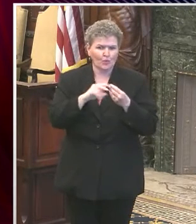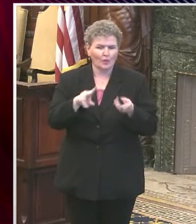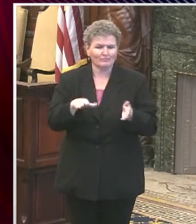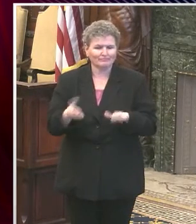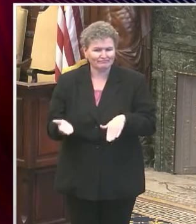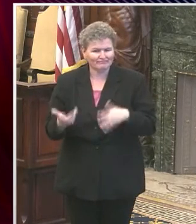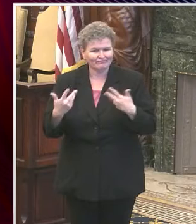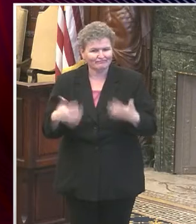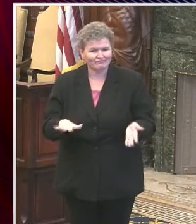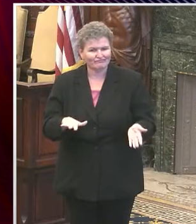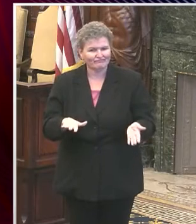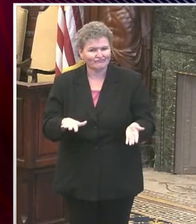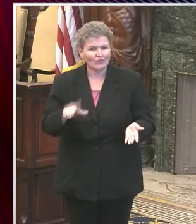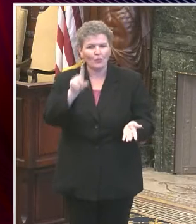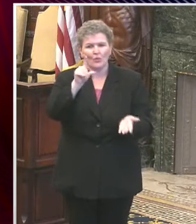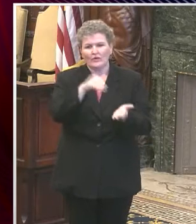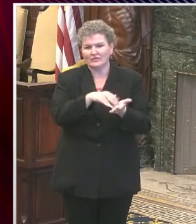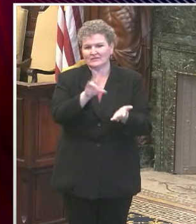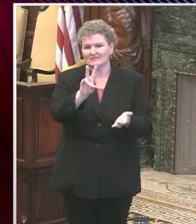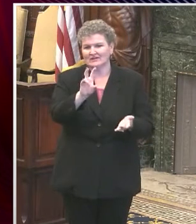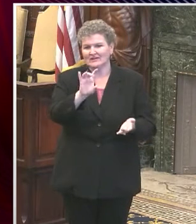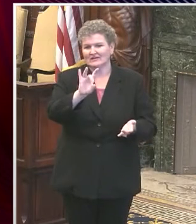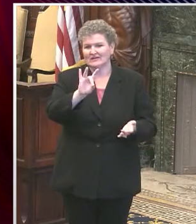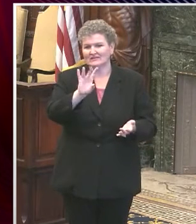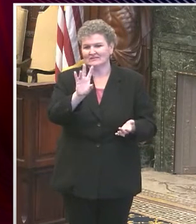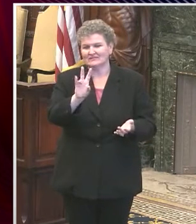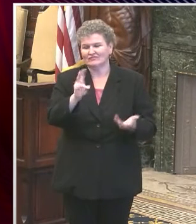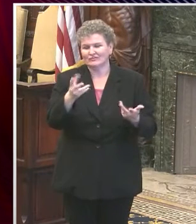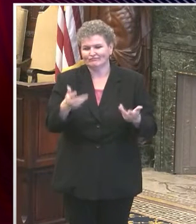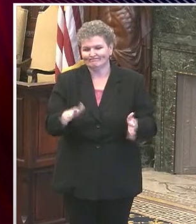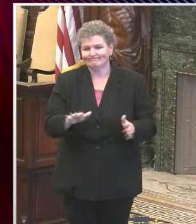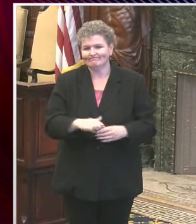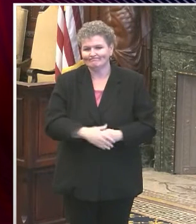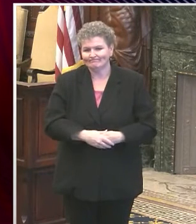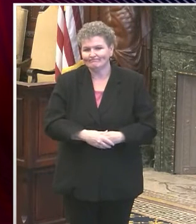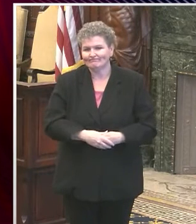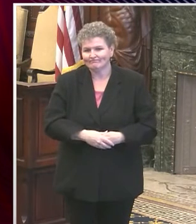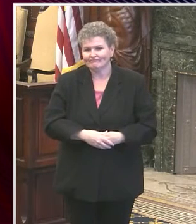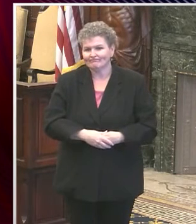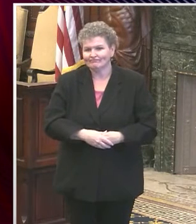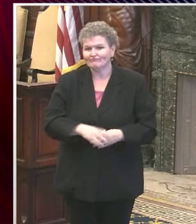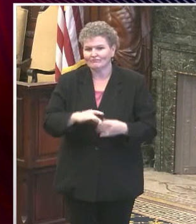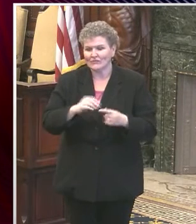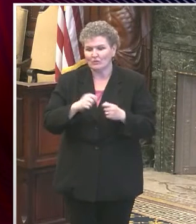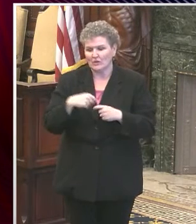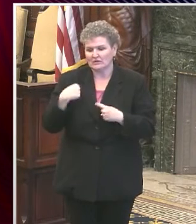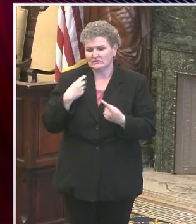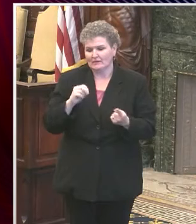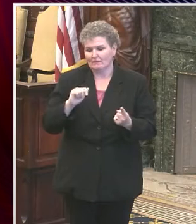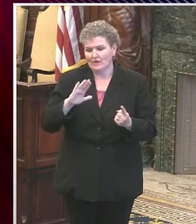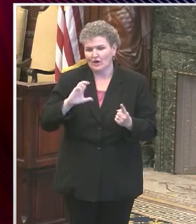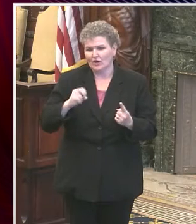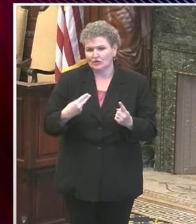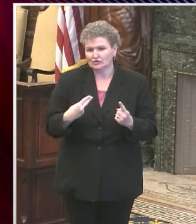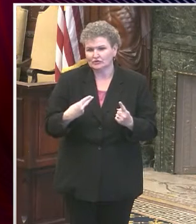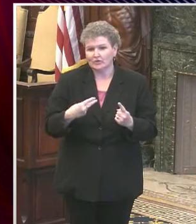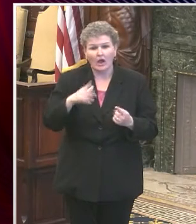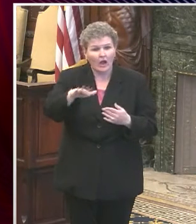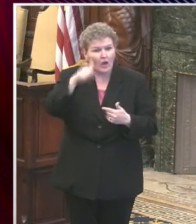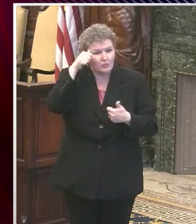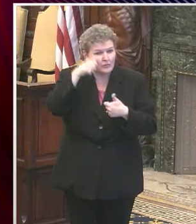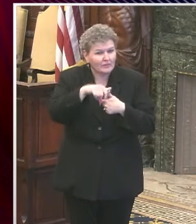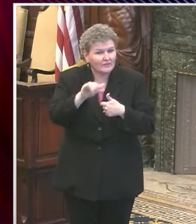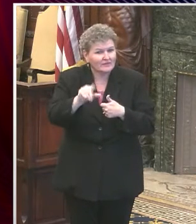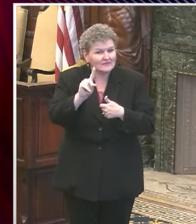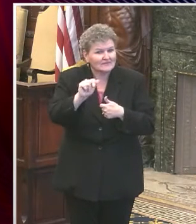total of 1,787 since the beginning of the epidemic. Just a reminder that our data on deaths often comes in batches. We average about 1